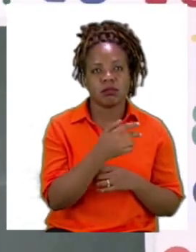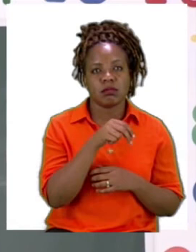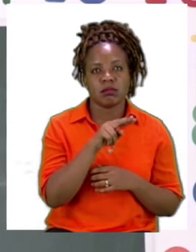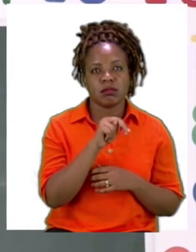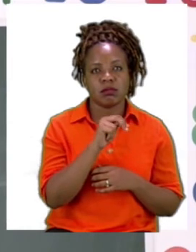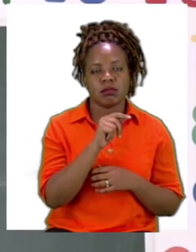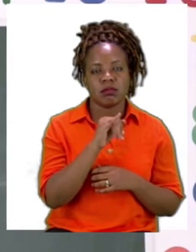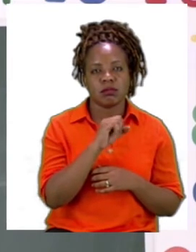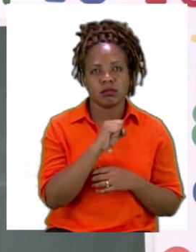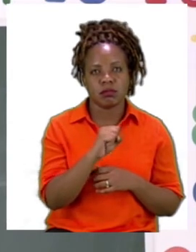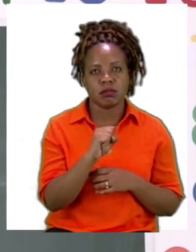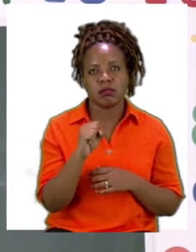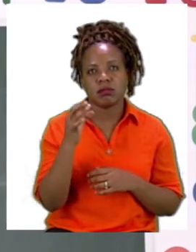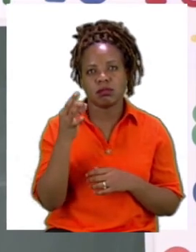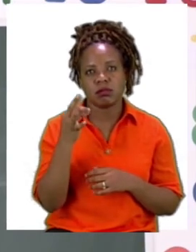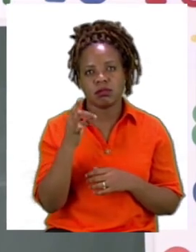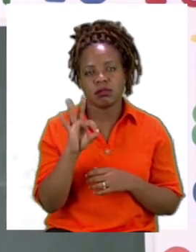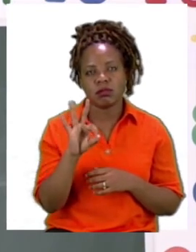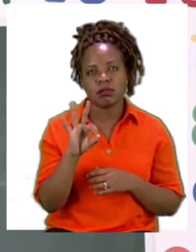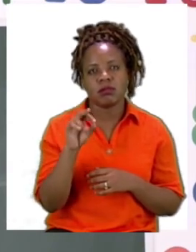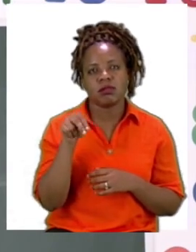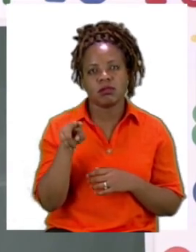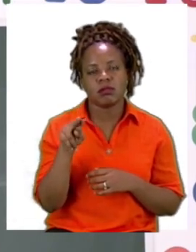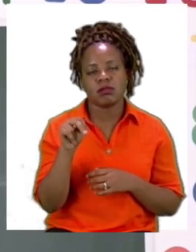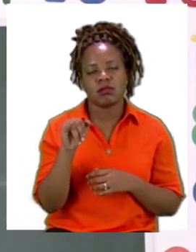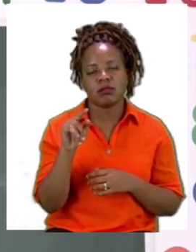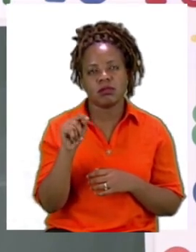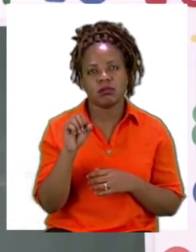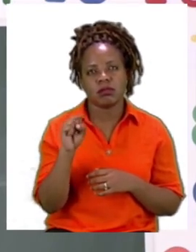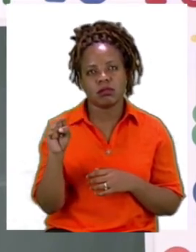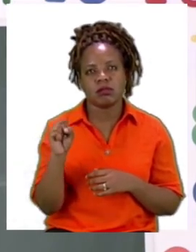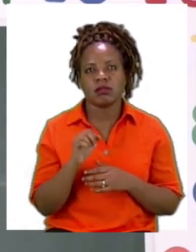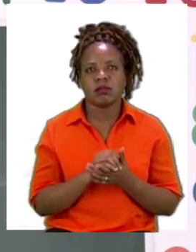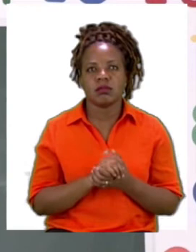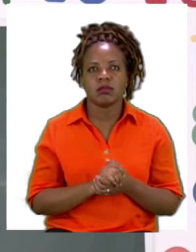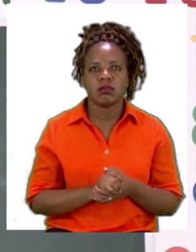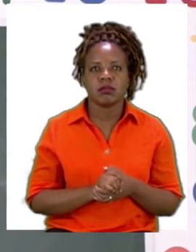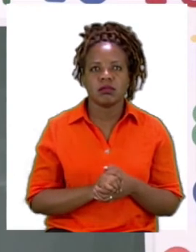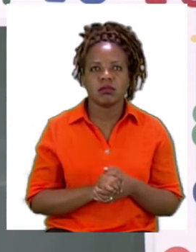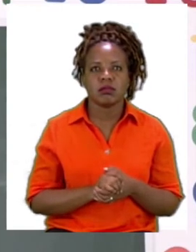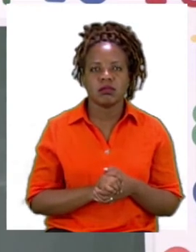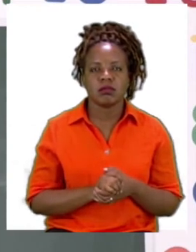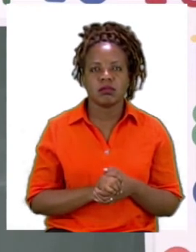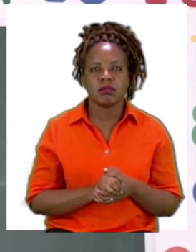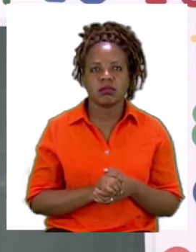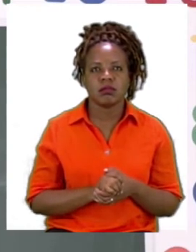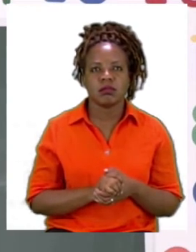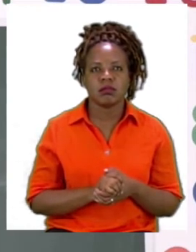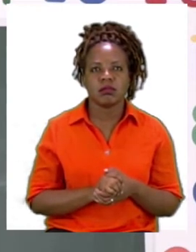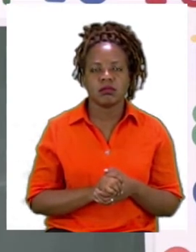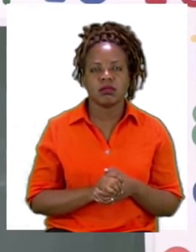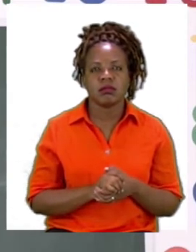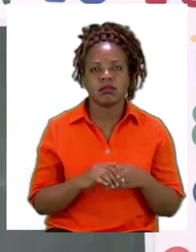in the number 25 and 9 in the number 19. So we are now going